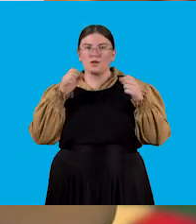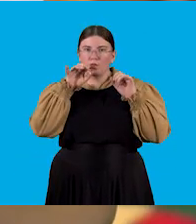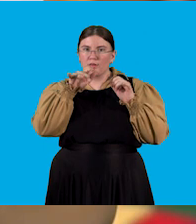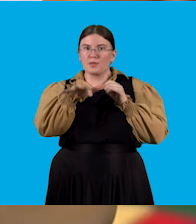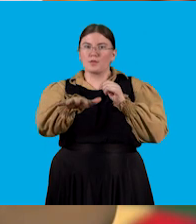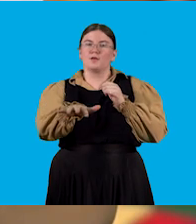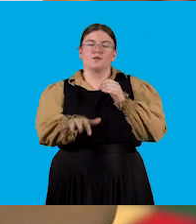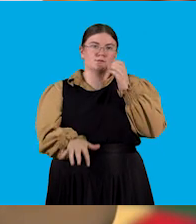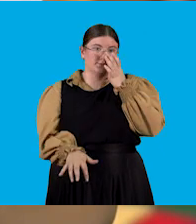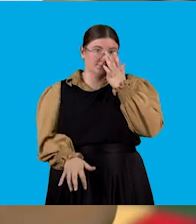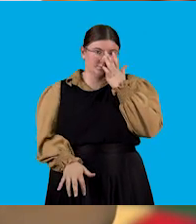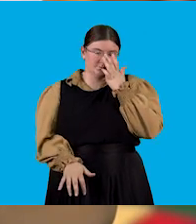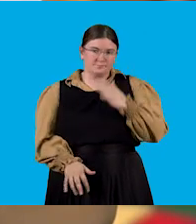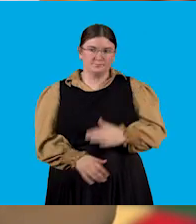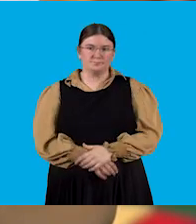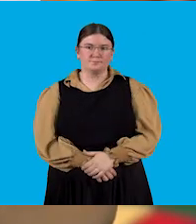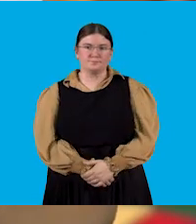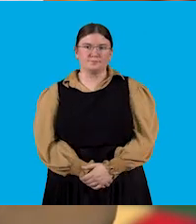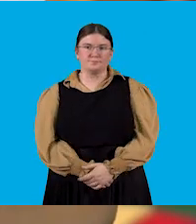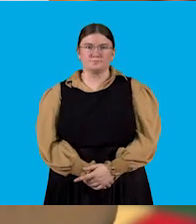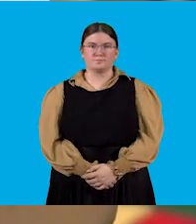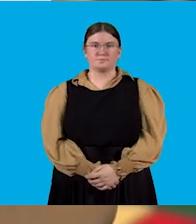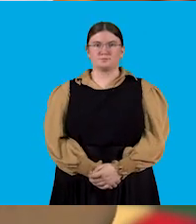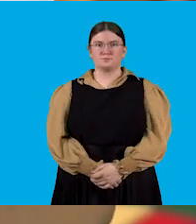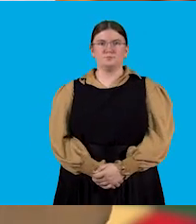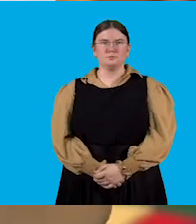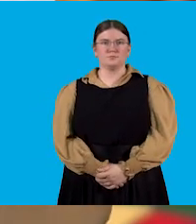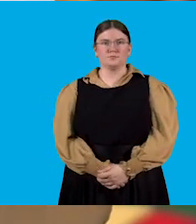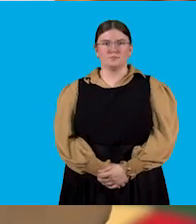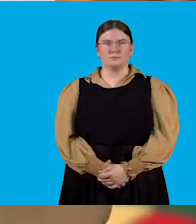being expelled out of the lungs.